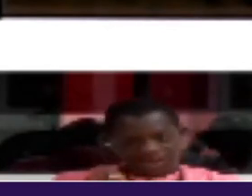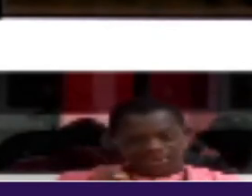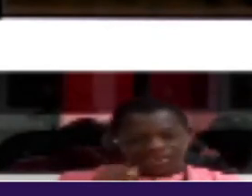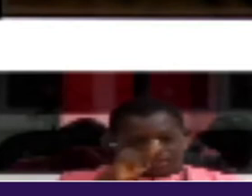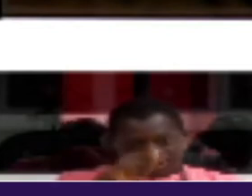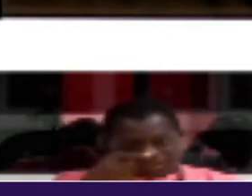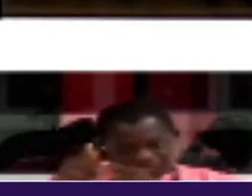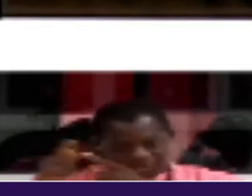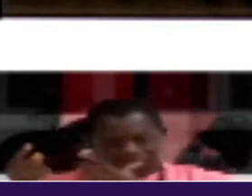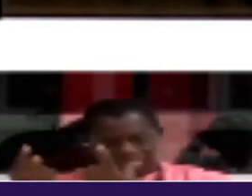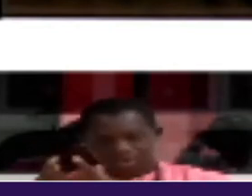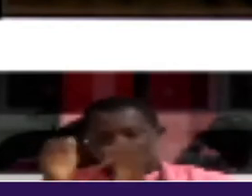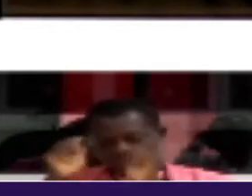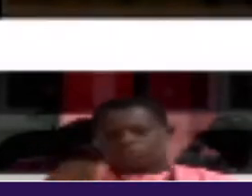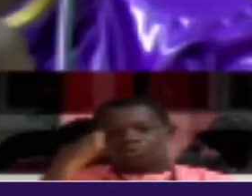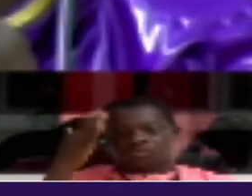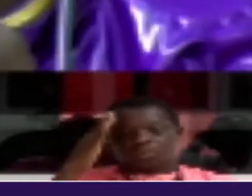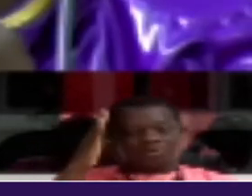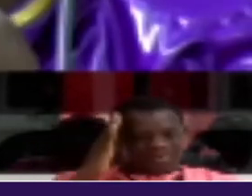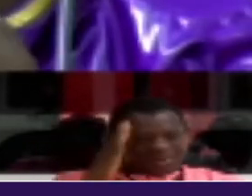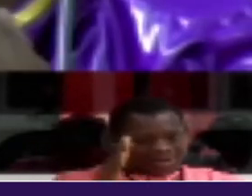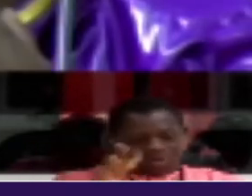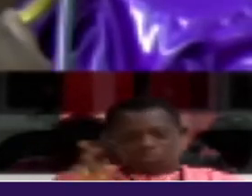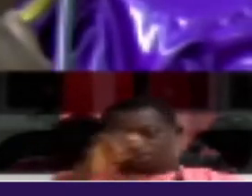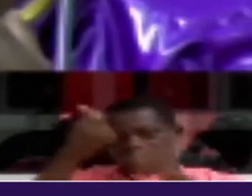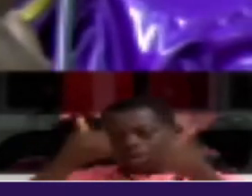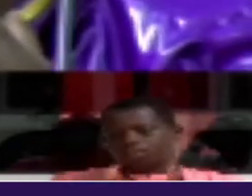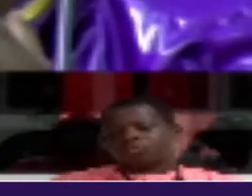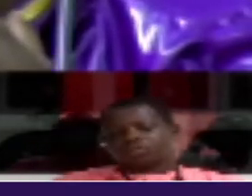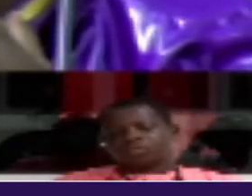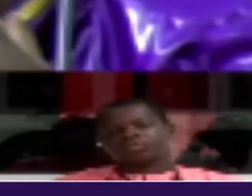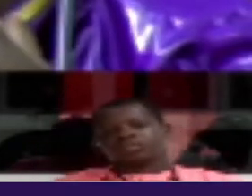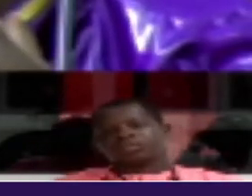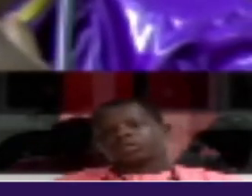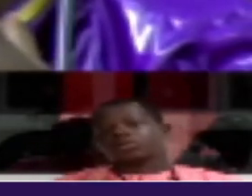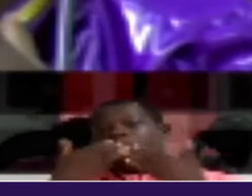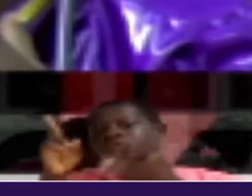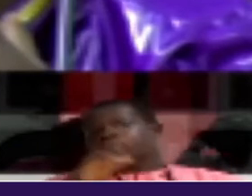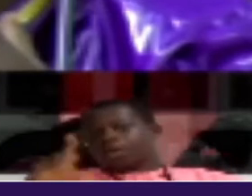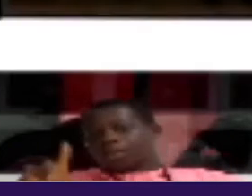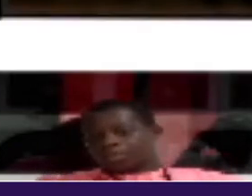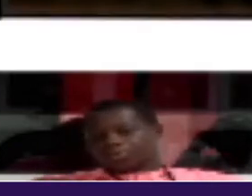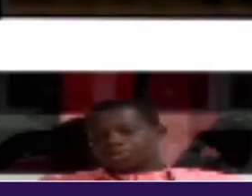that is that, then I will know exactly what will happen. Did he tell you what preparation entailed, what it meant?